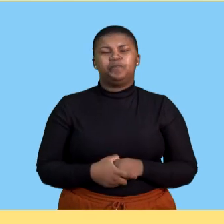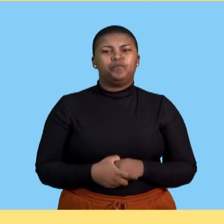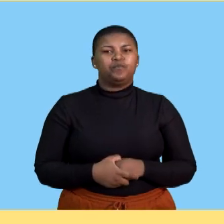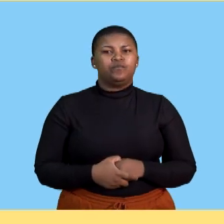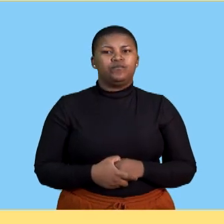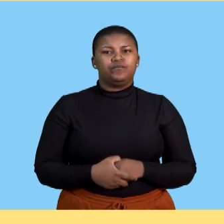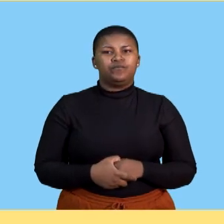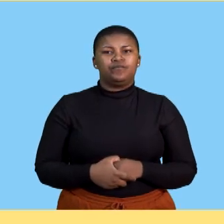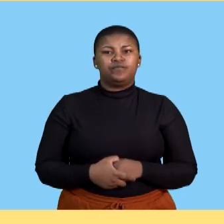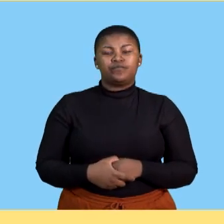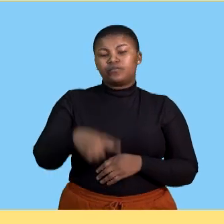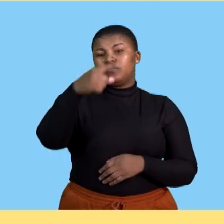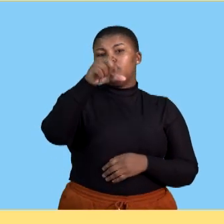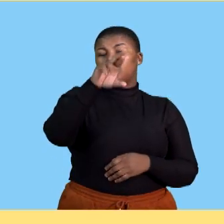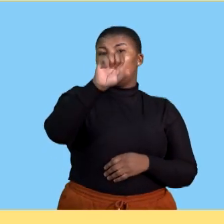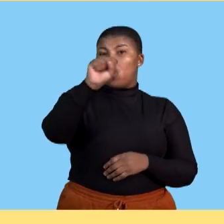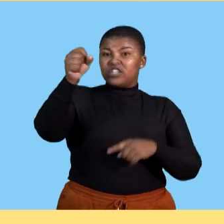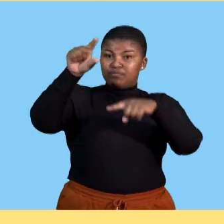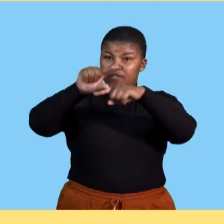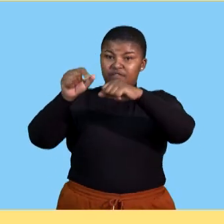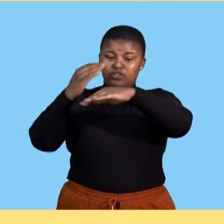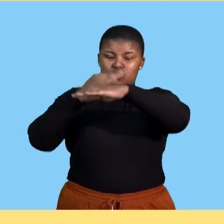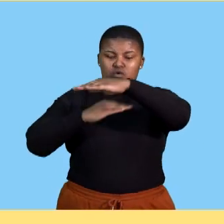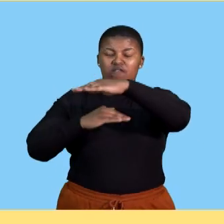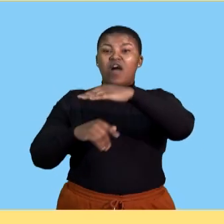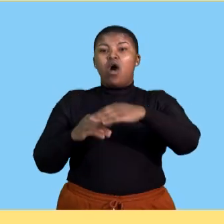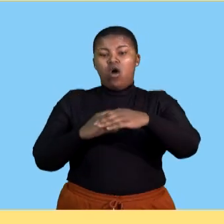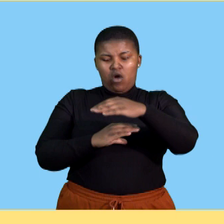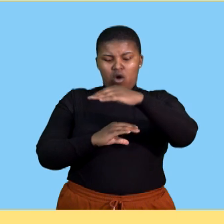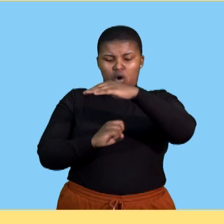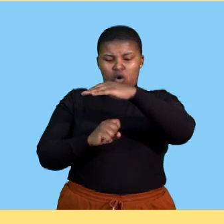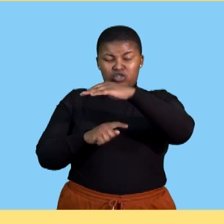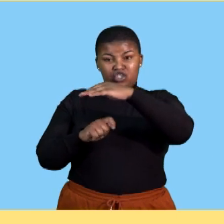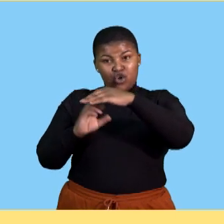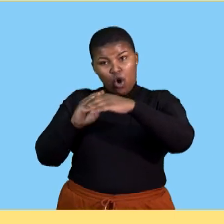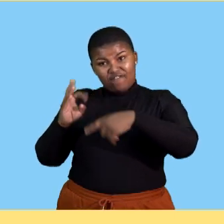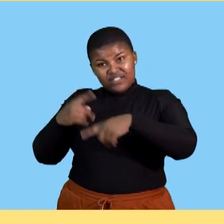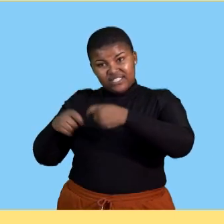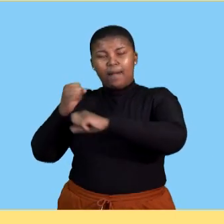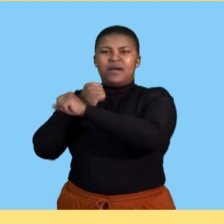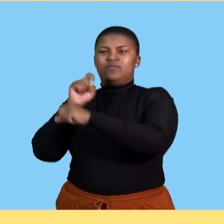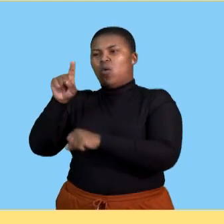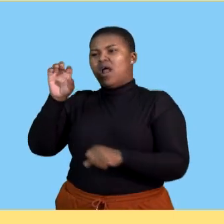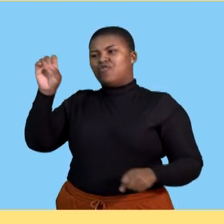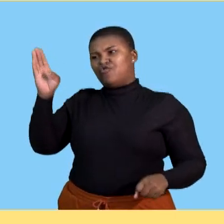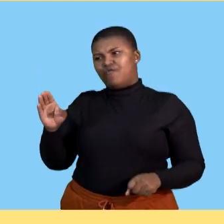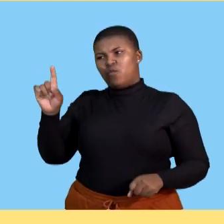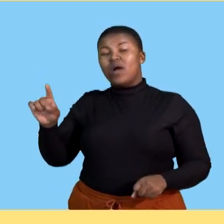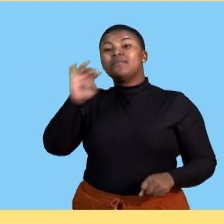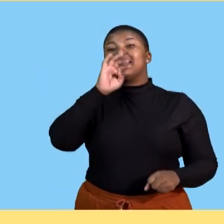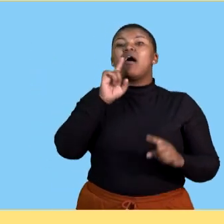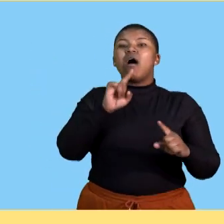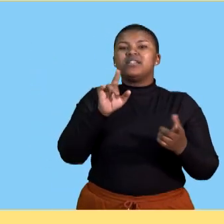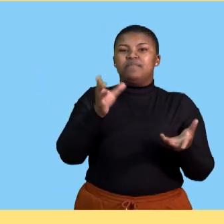The formula, it says gross profit over cost of sales multiplied by 100 over 1. So your answer must